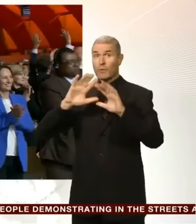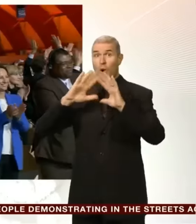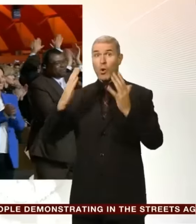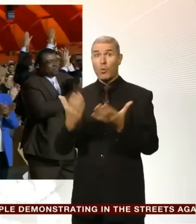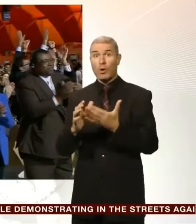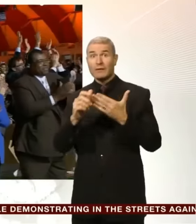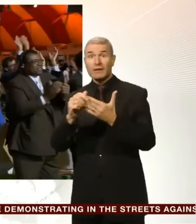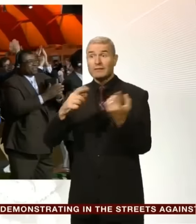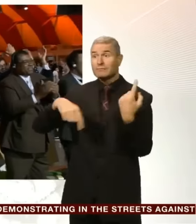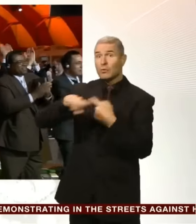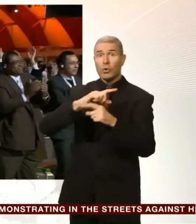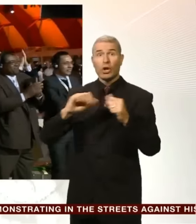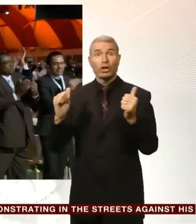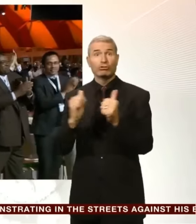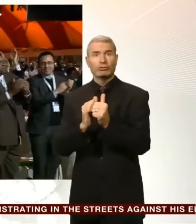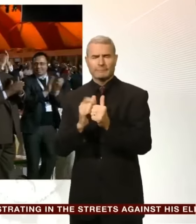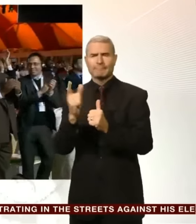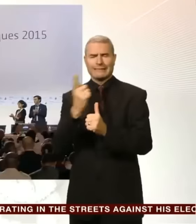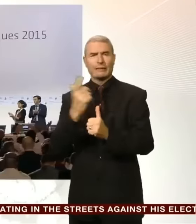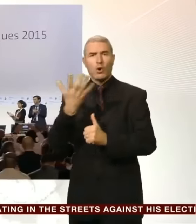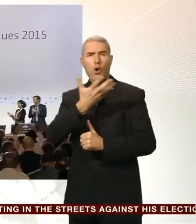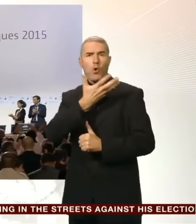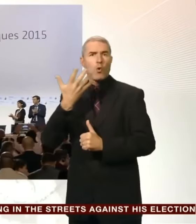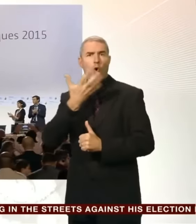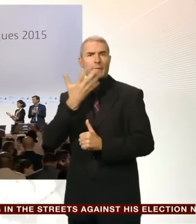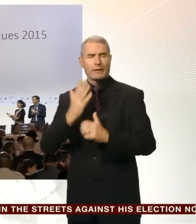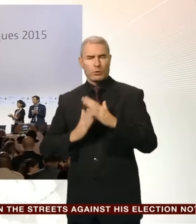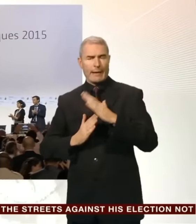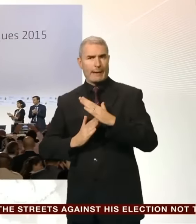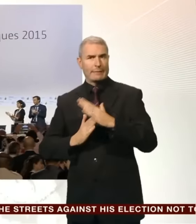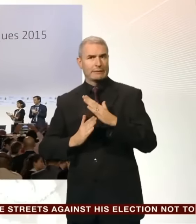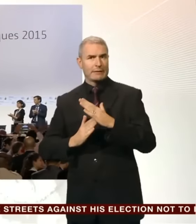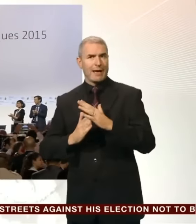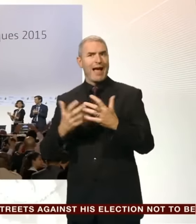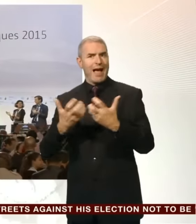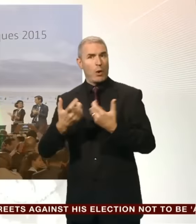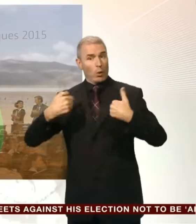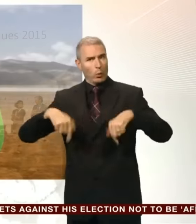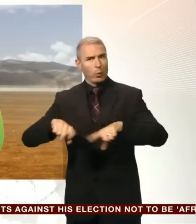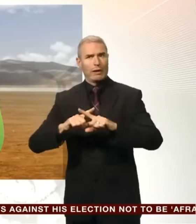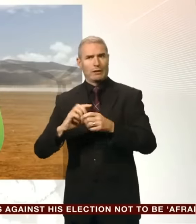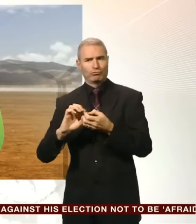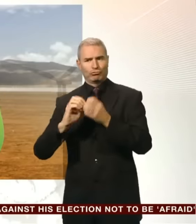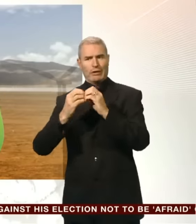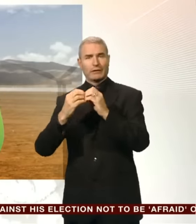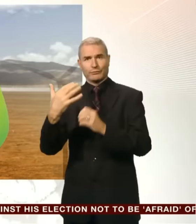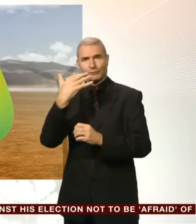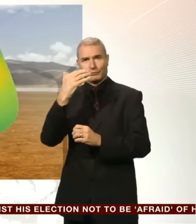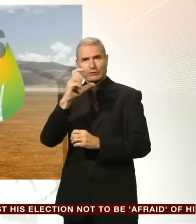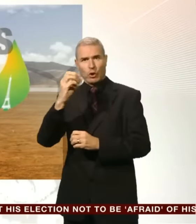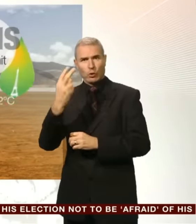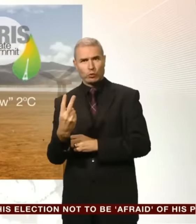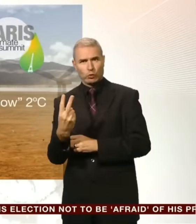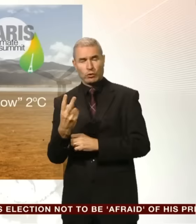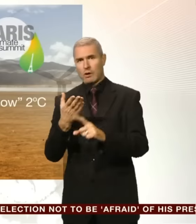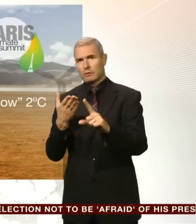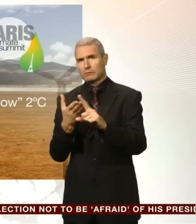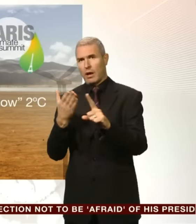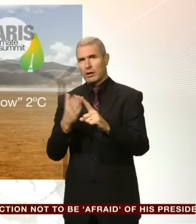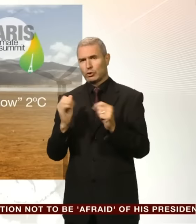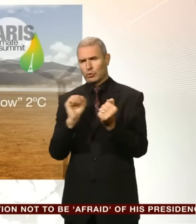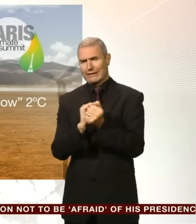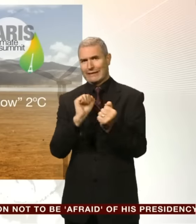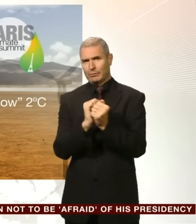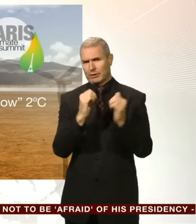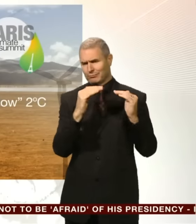an agreement in Paris to curb warming by limiting man-made carbon emissions. There's a target to keep the rise in